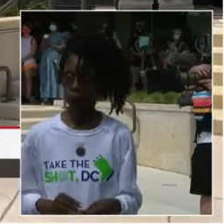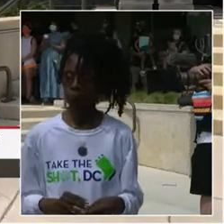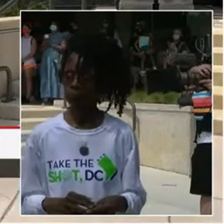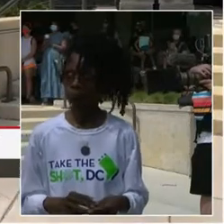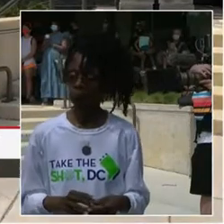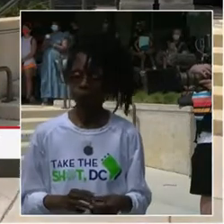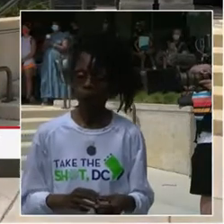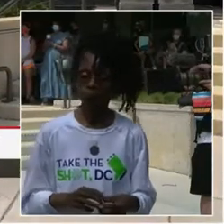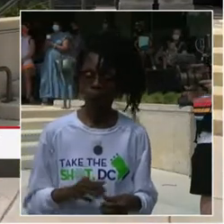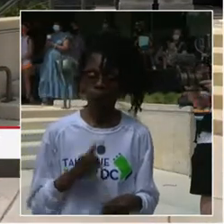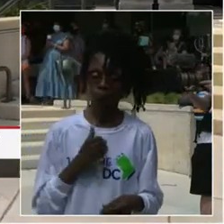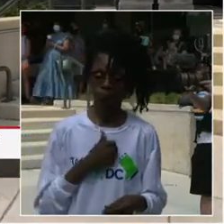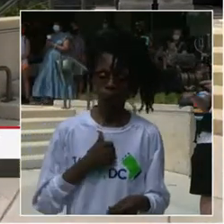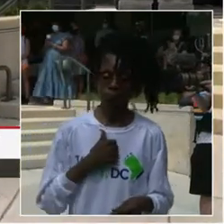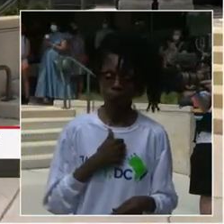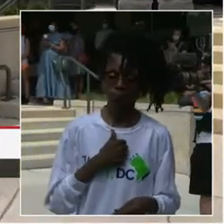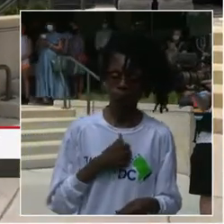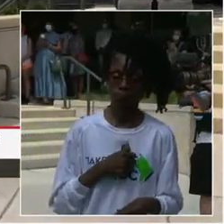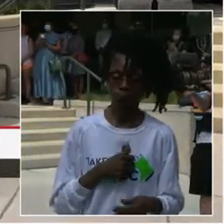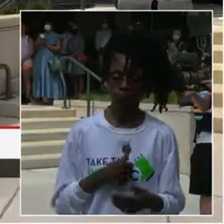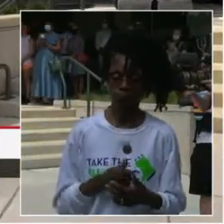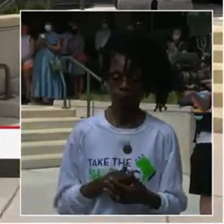I'm sorry.